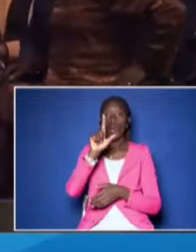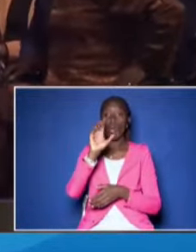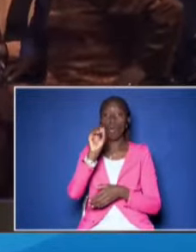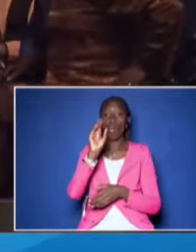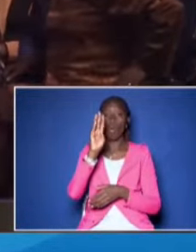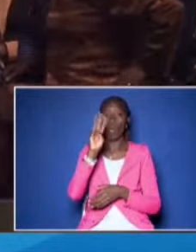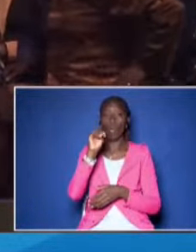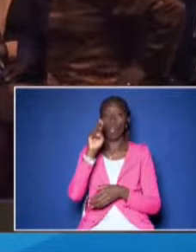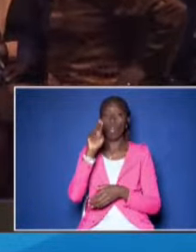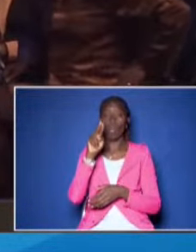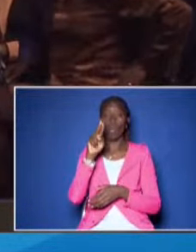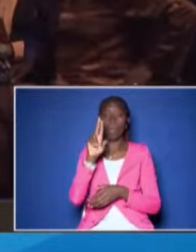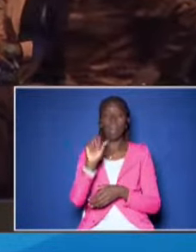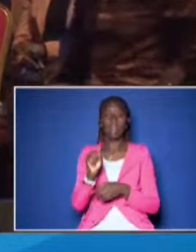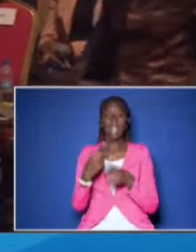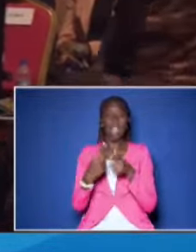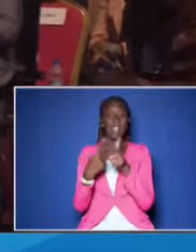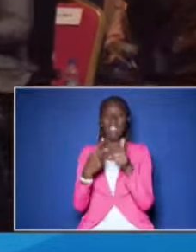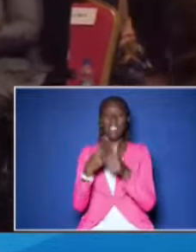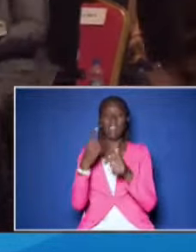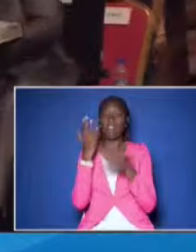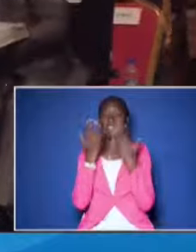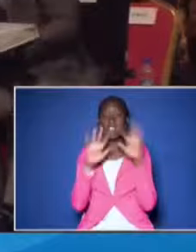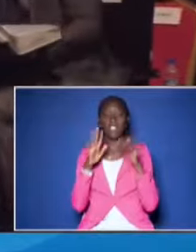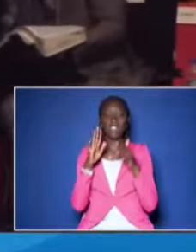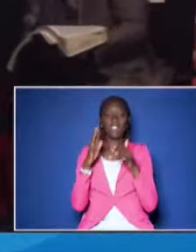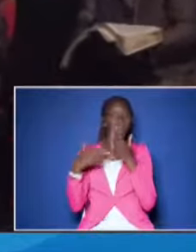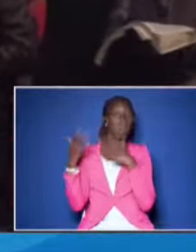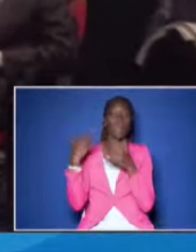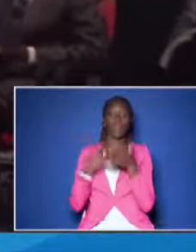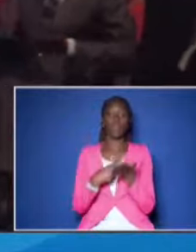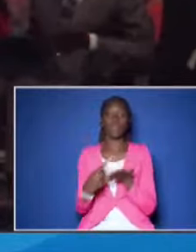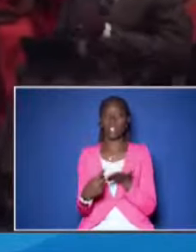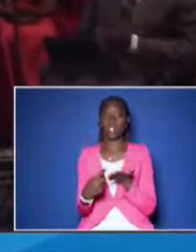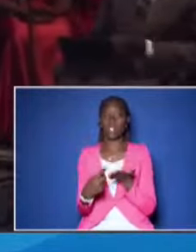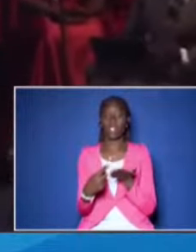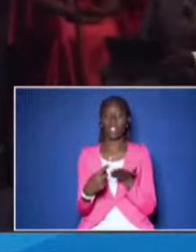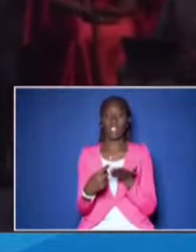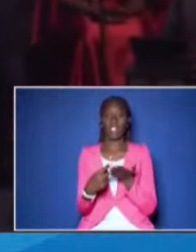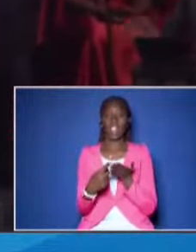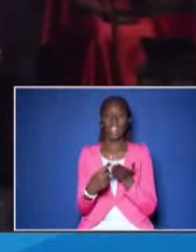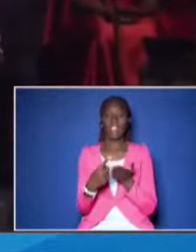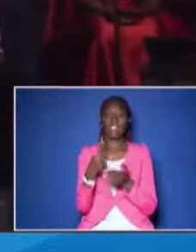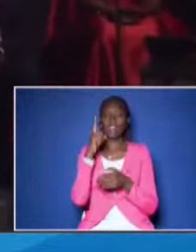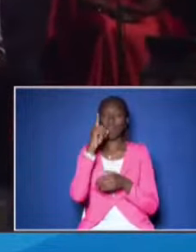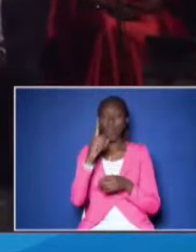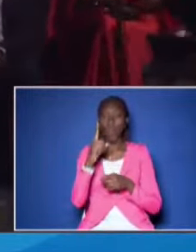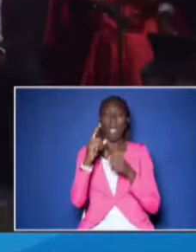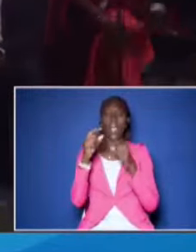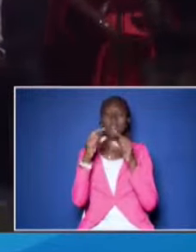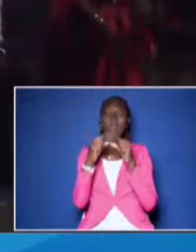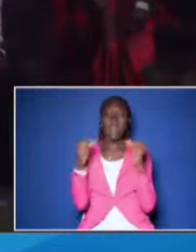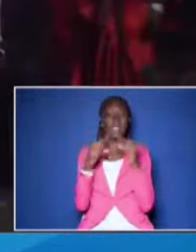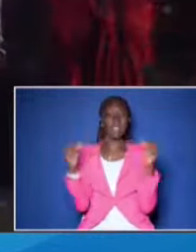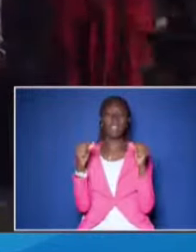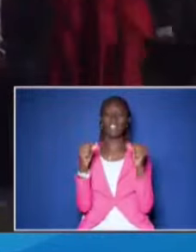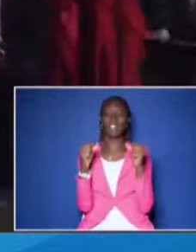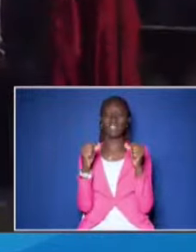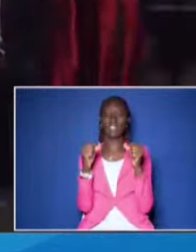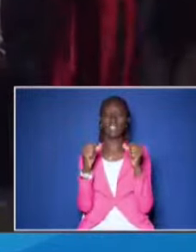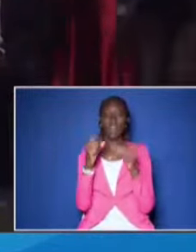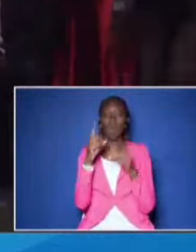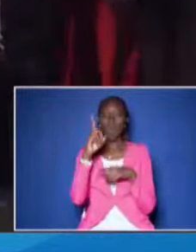Columbus finishing it just last week and it's one message it's